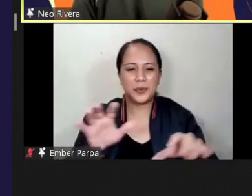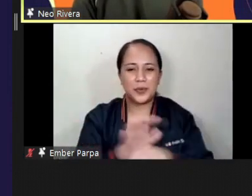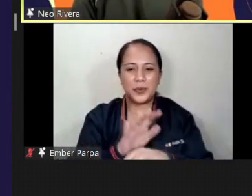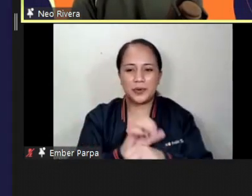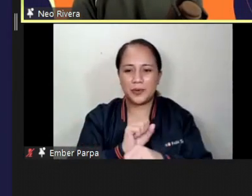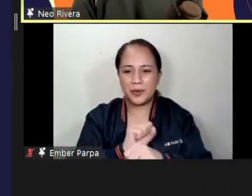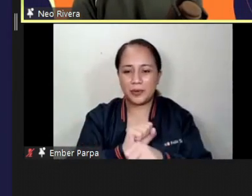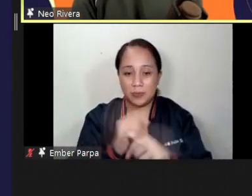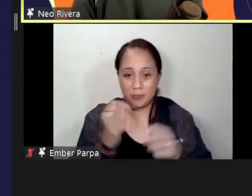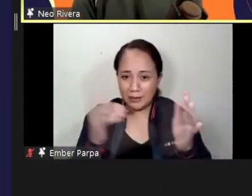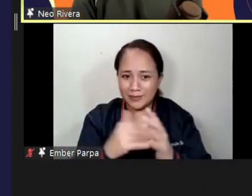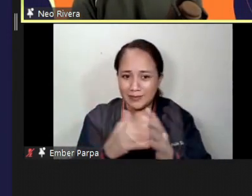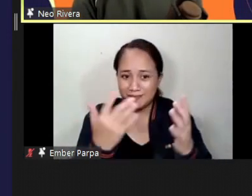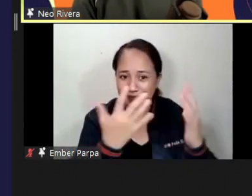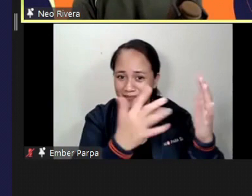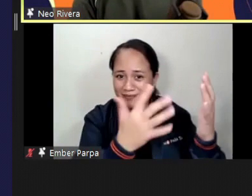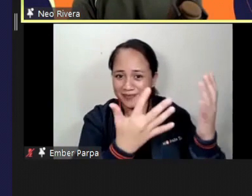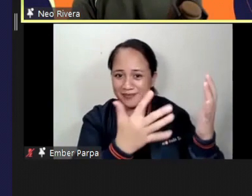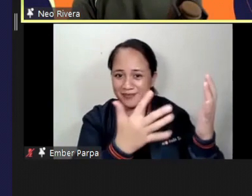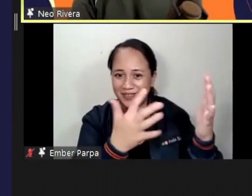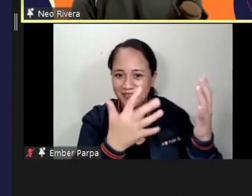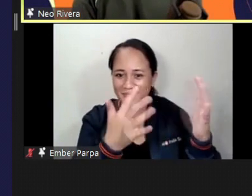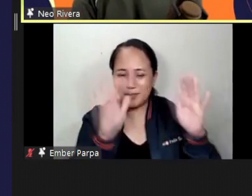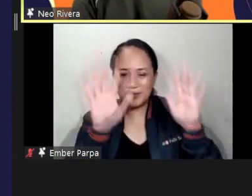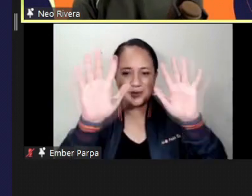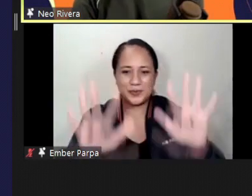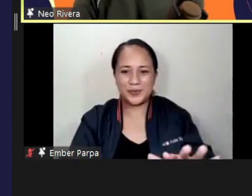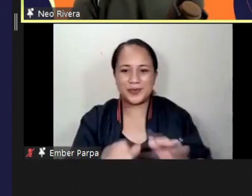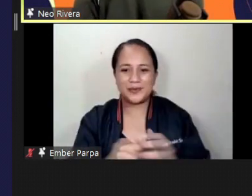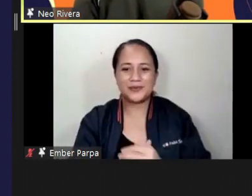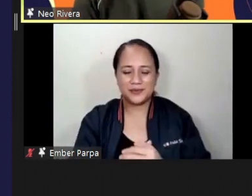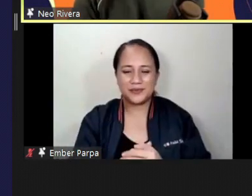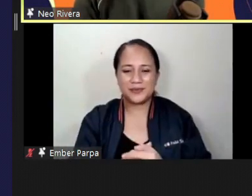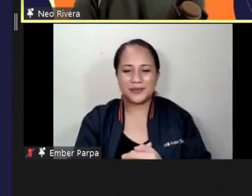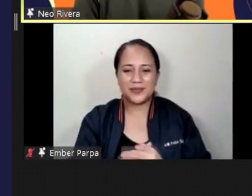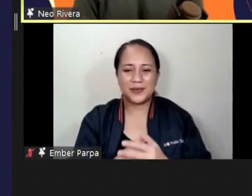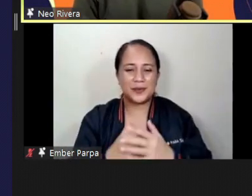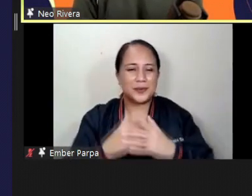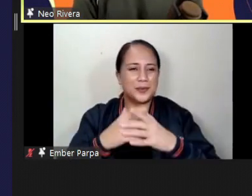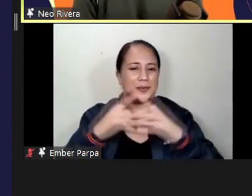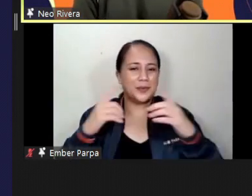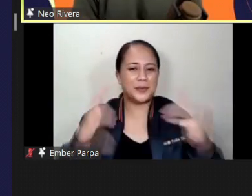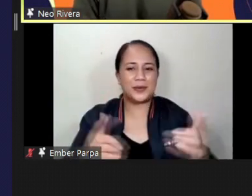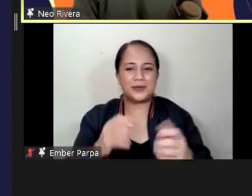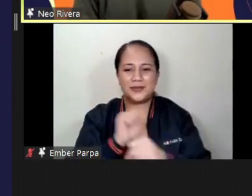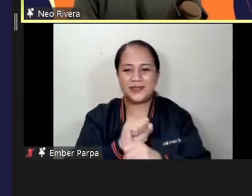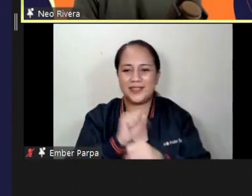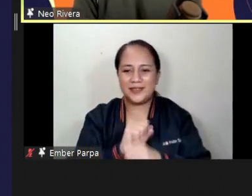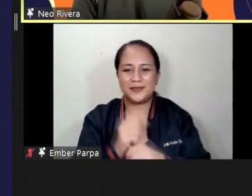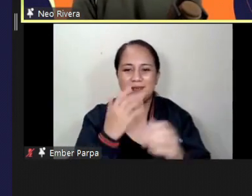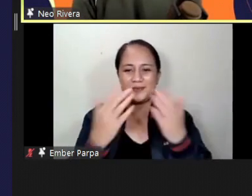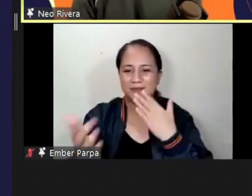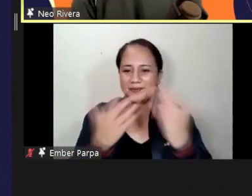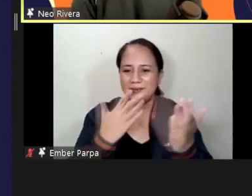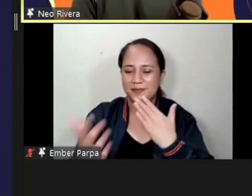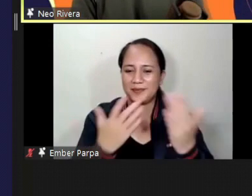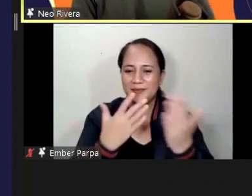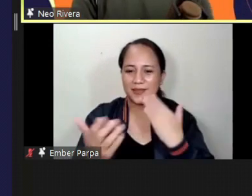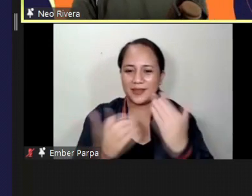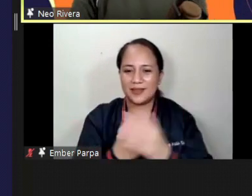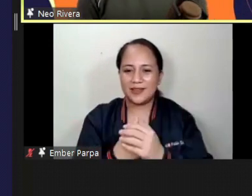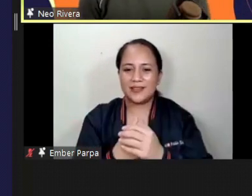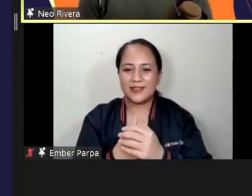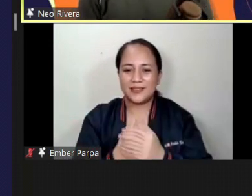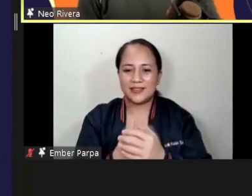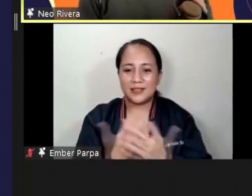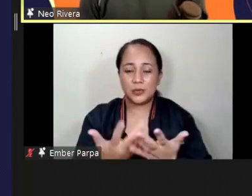about another round of applause for their awesome, fantastic, and great job. Thank you so